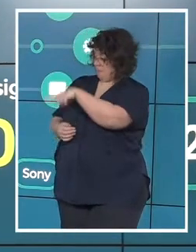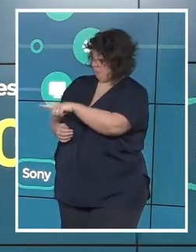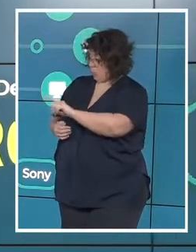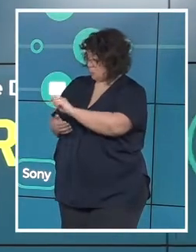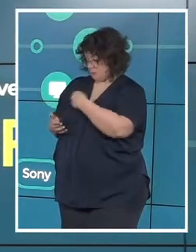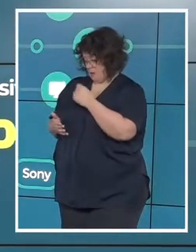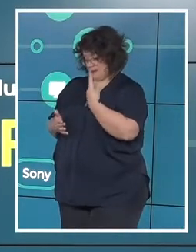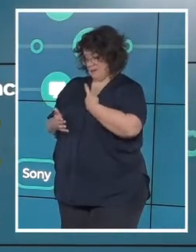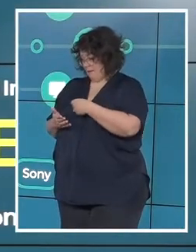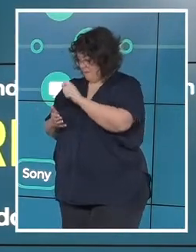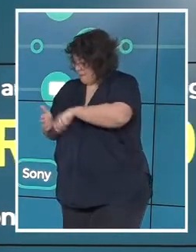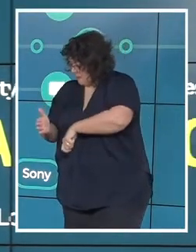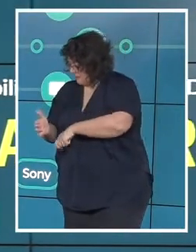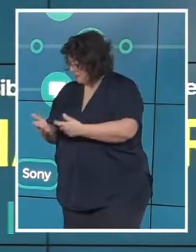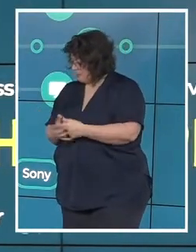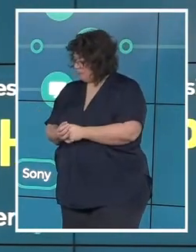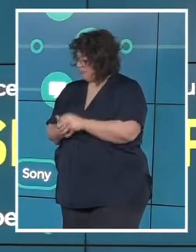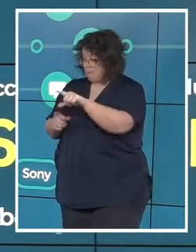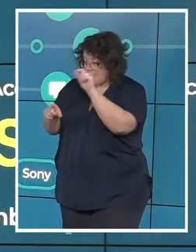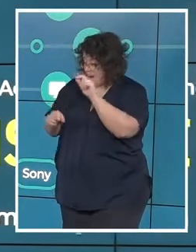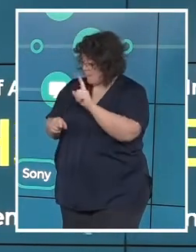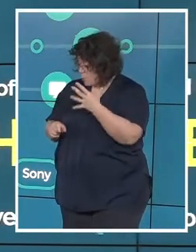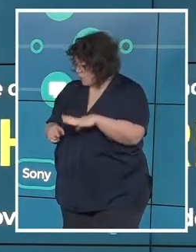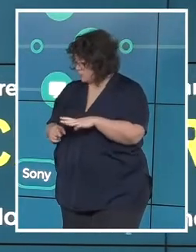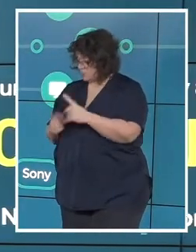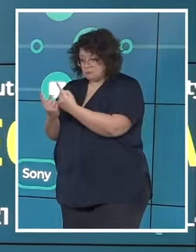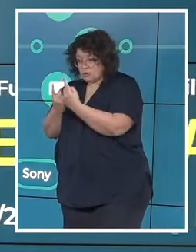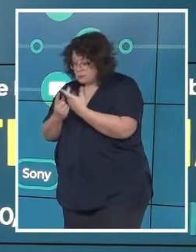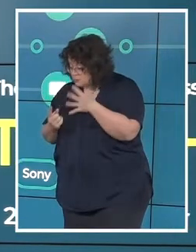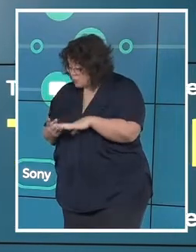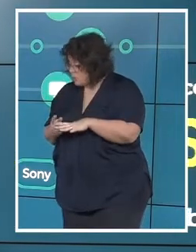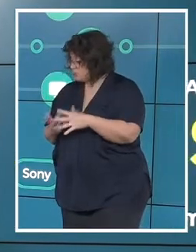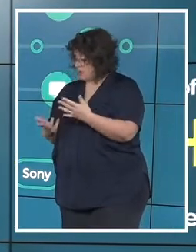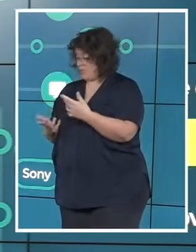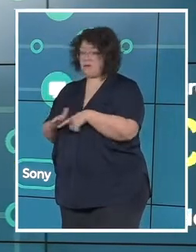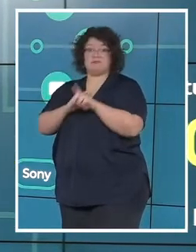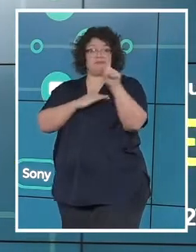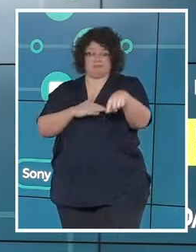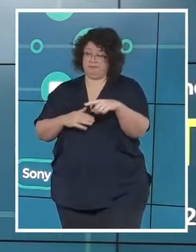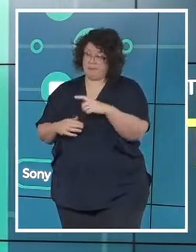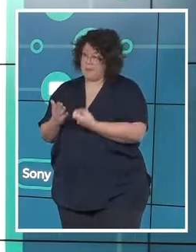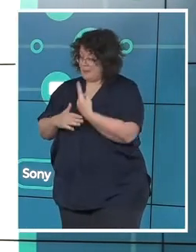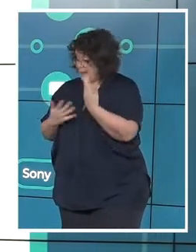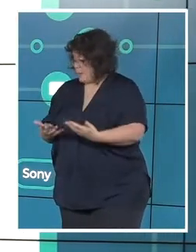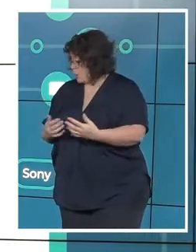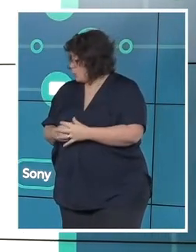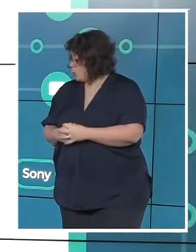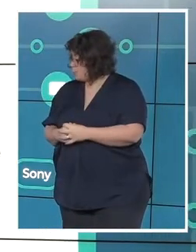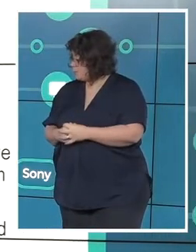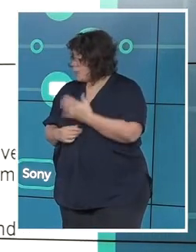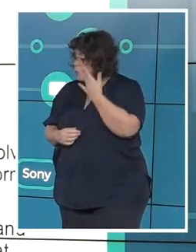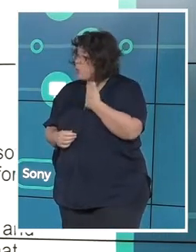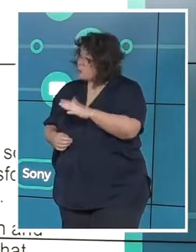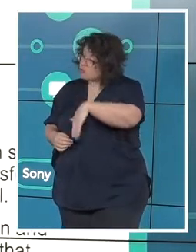that store is now a reality. When I was growing up in Dublin, that was called stealing. Now it's called a